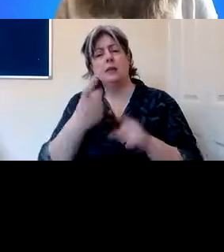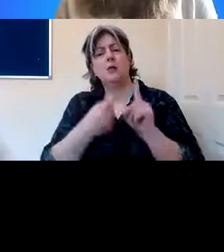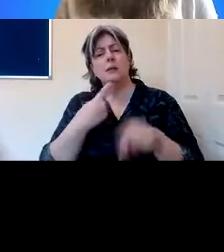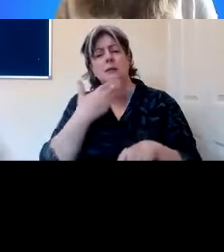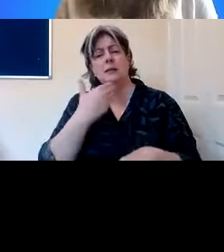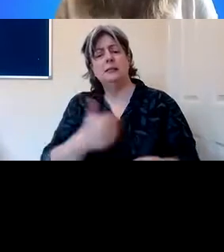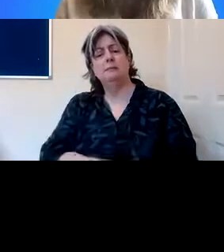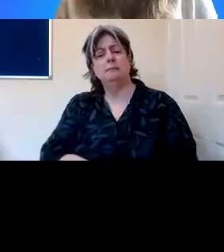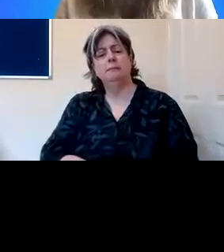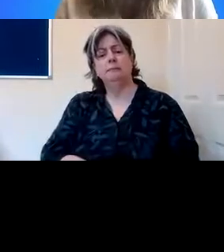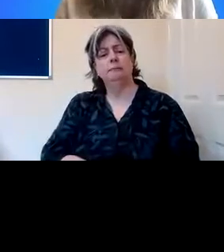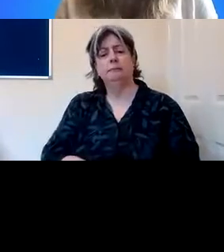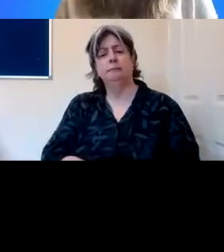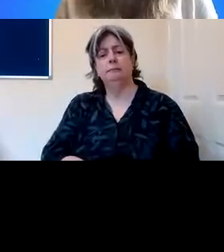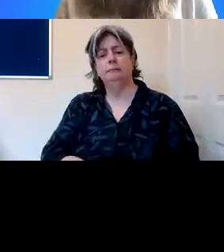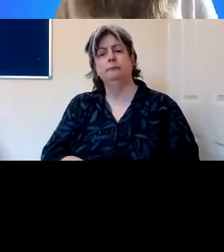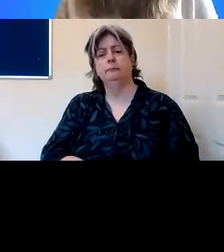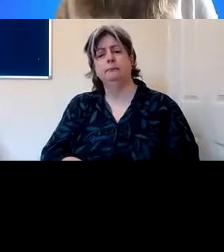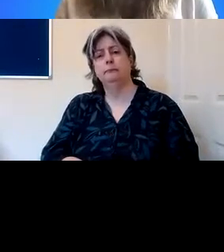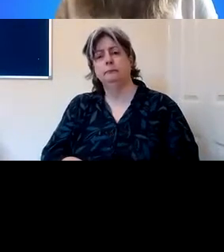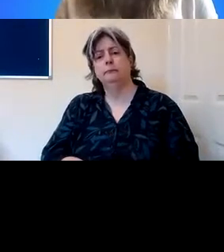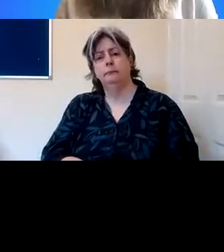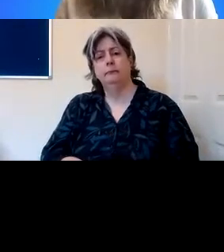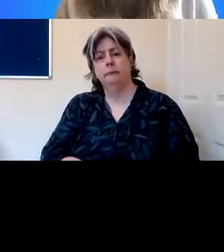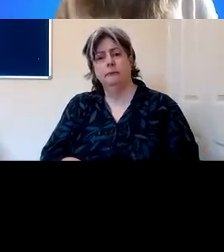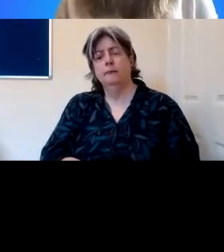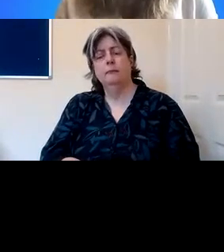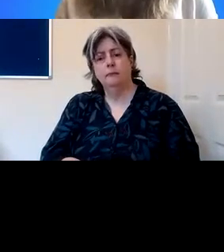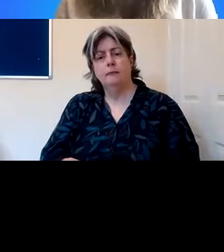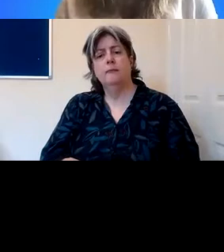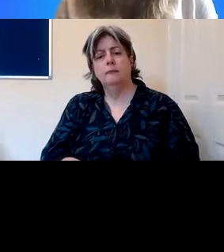question? Yes, I can. Plaid would want to use the